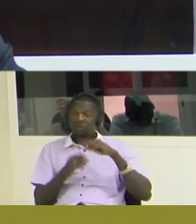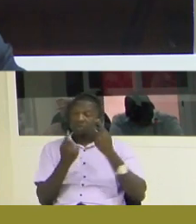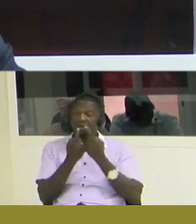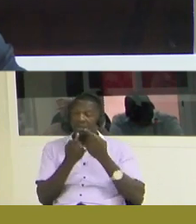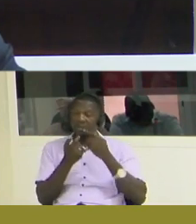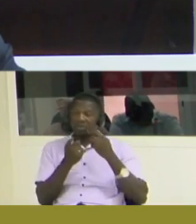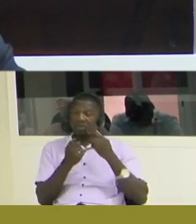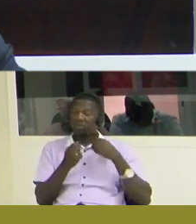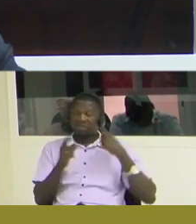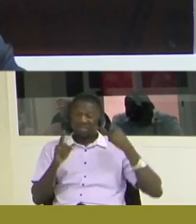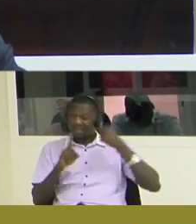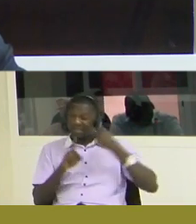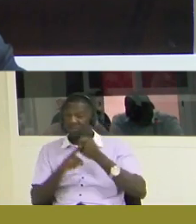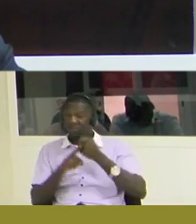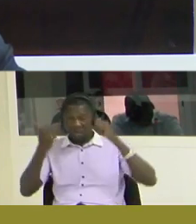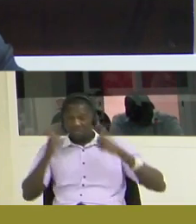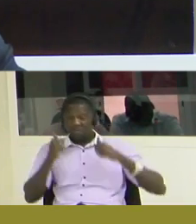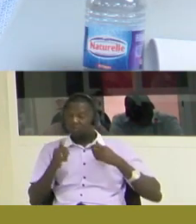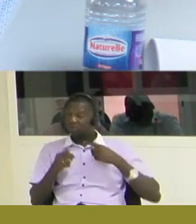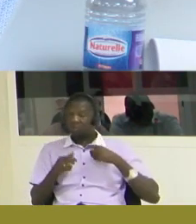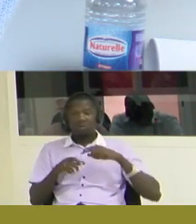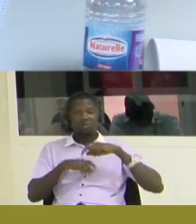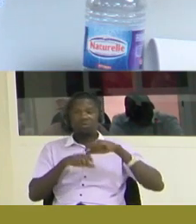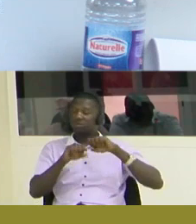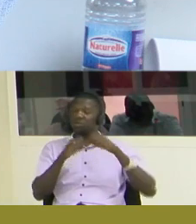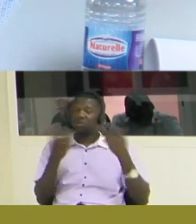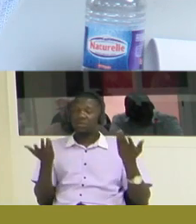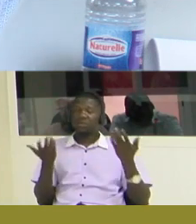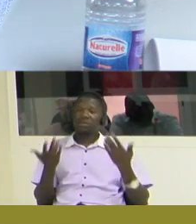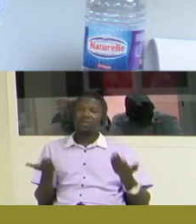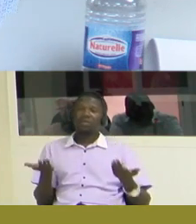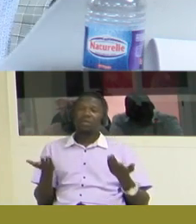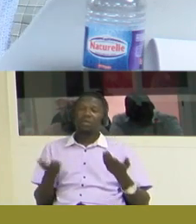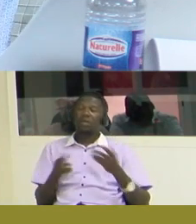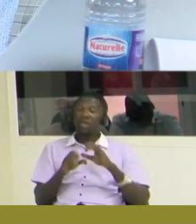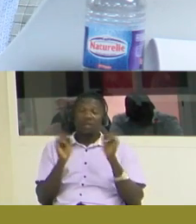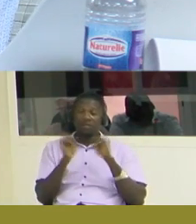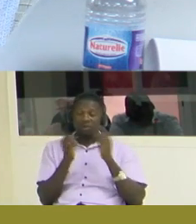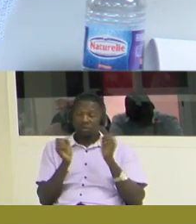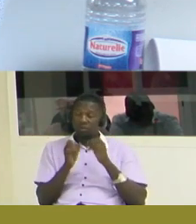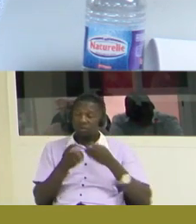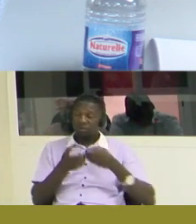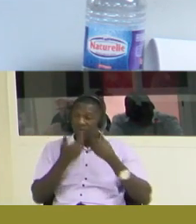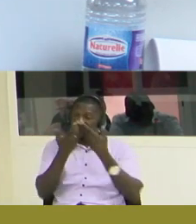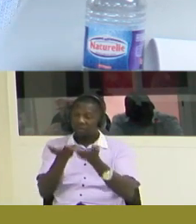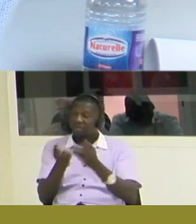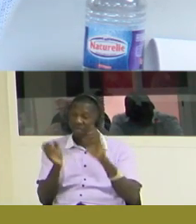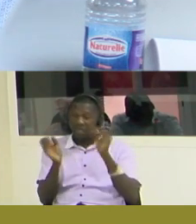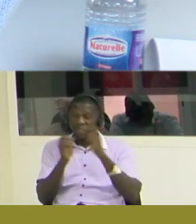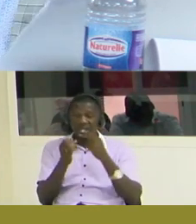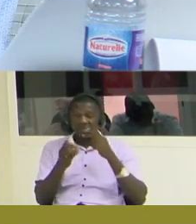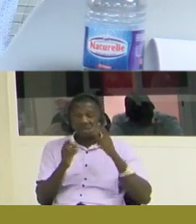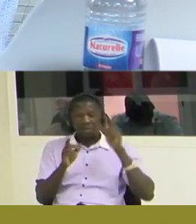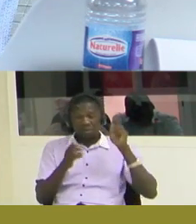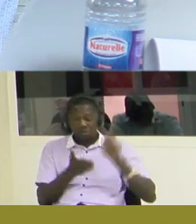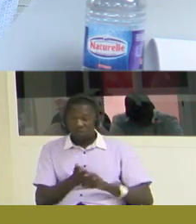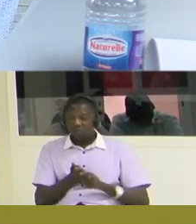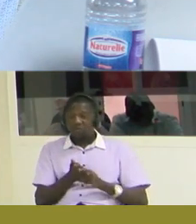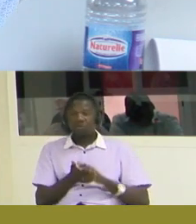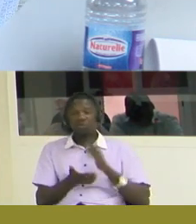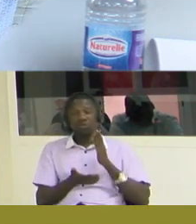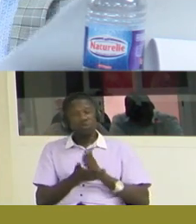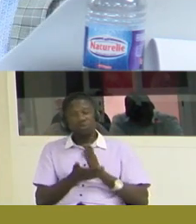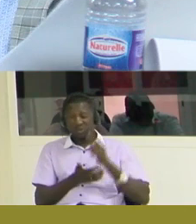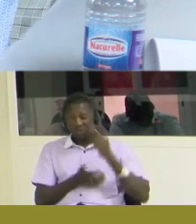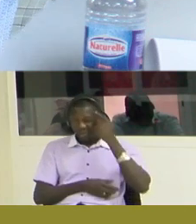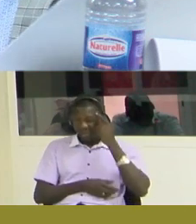happened that we would have all regretted even though you are not presented with any evidence to remotely suggest that that